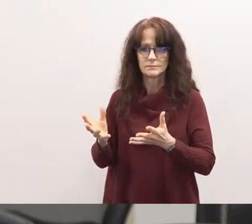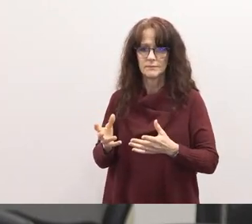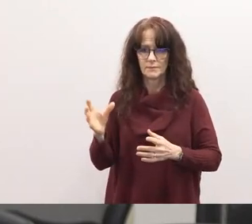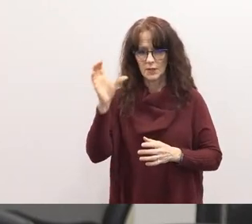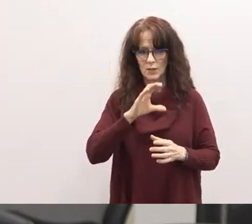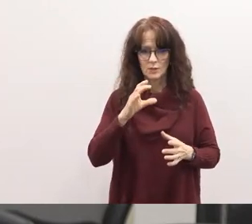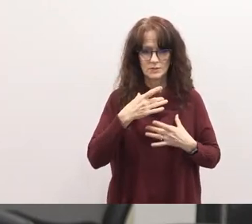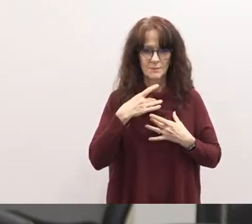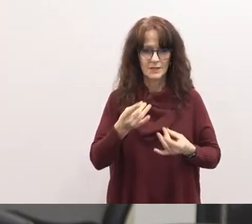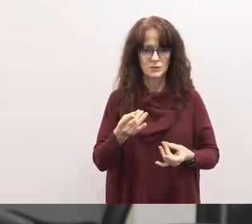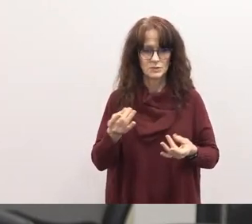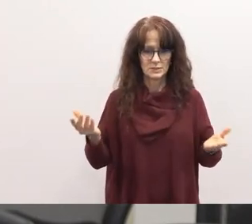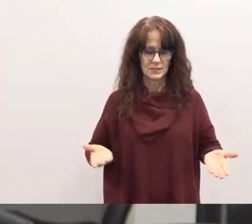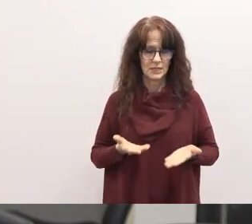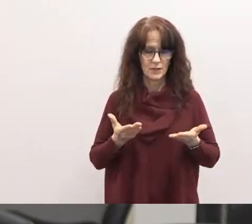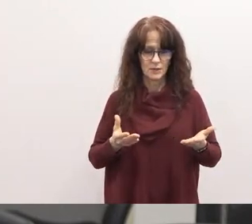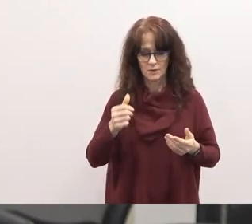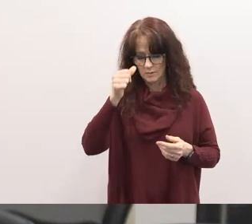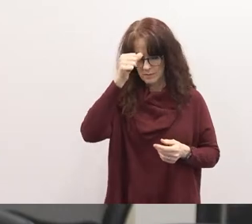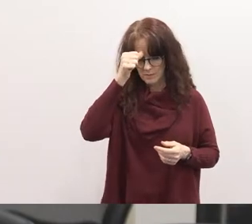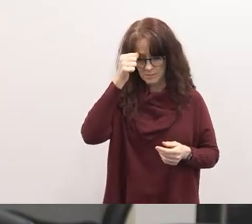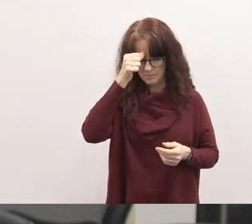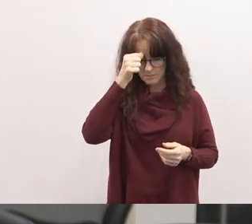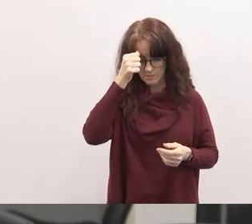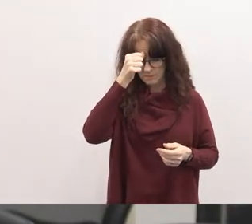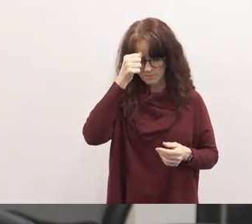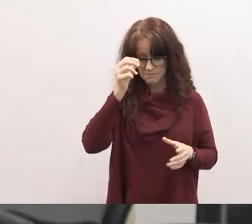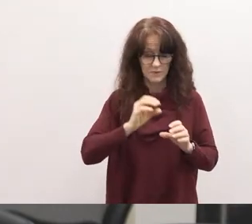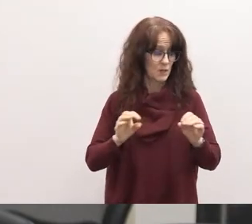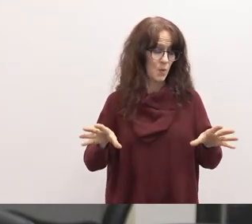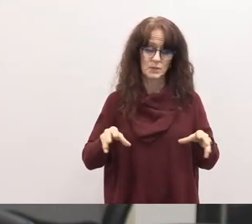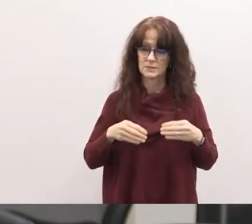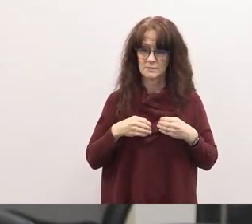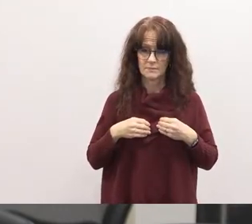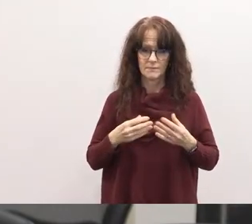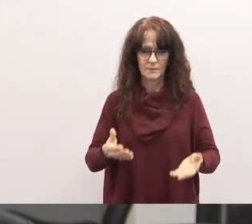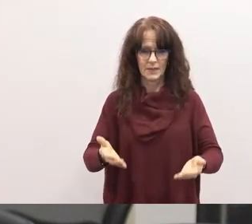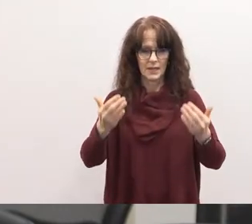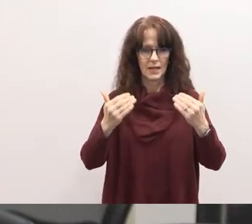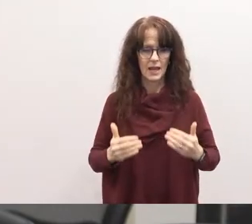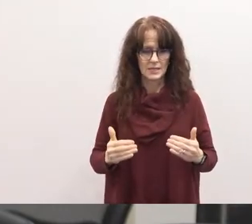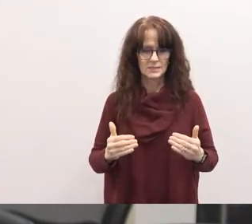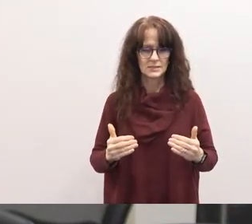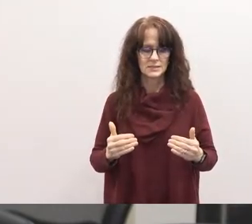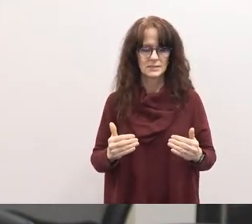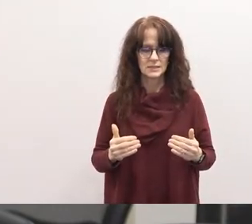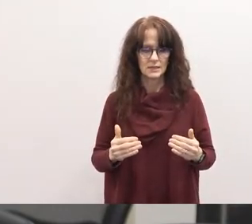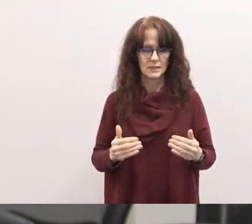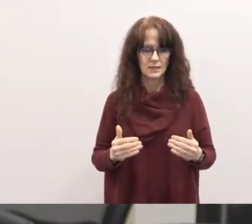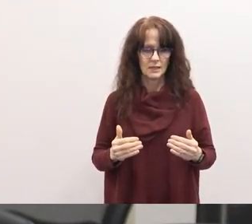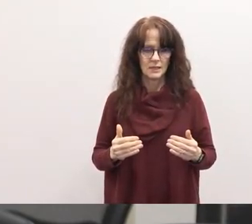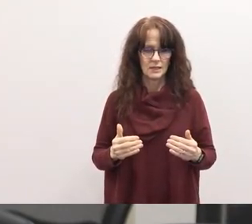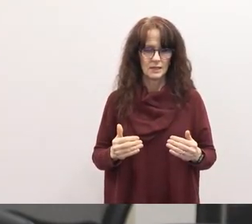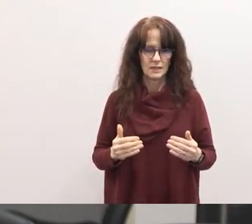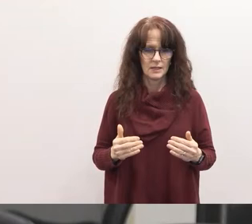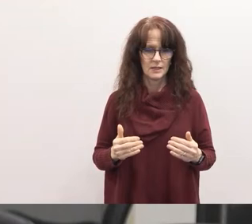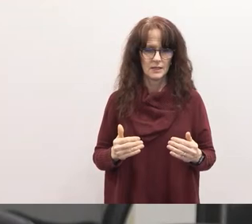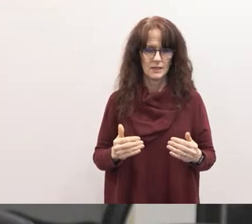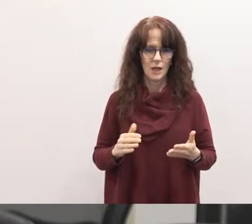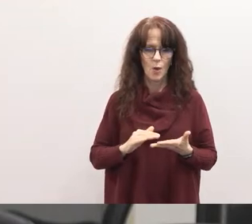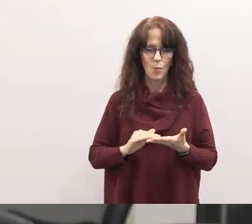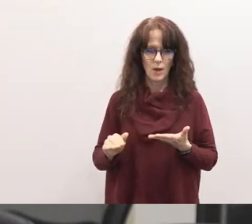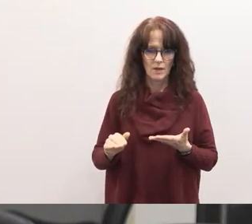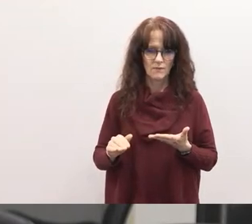some interest there as well, right? So we had no takers at that point in time. Next for us was a waiver